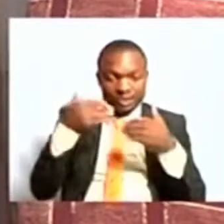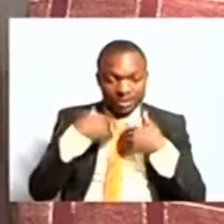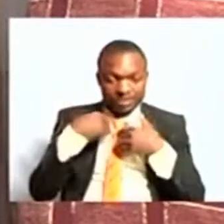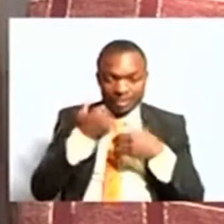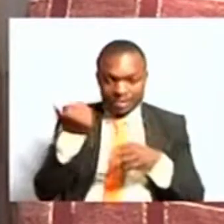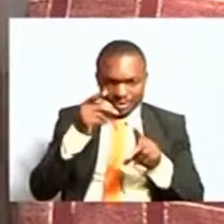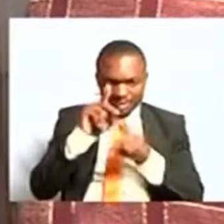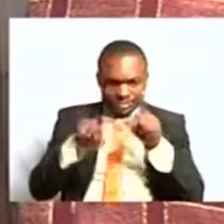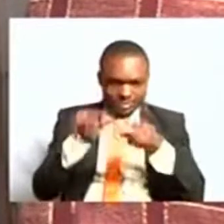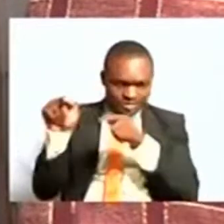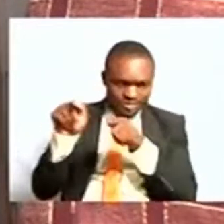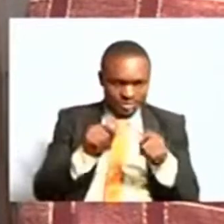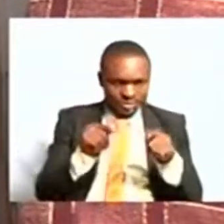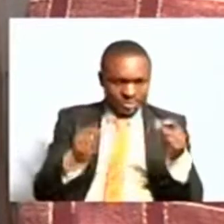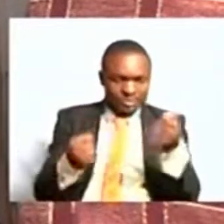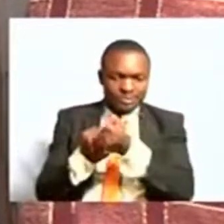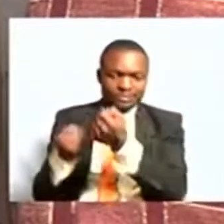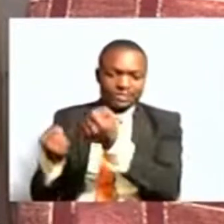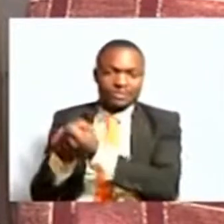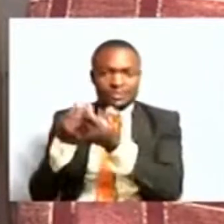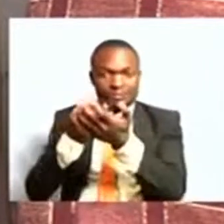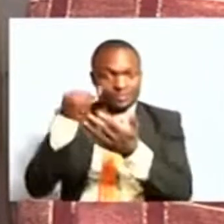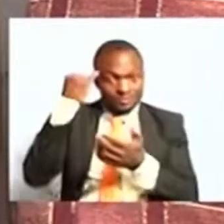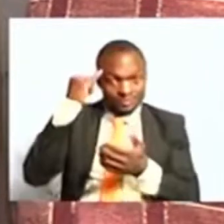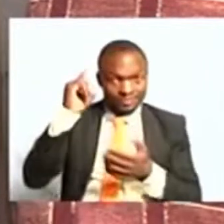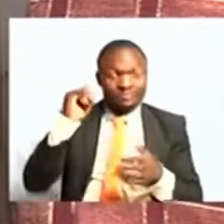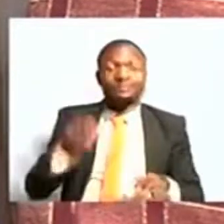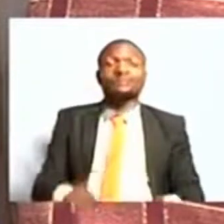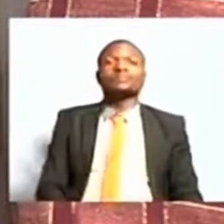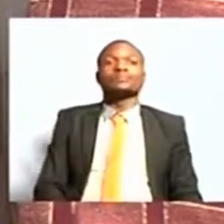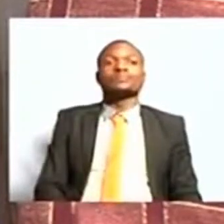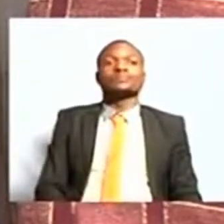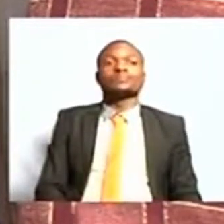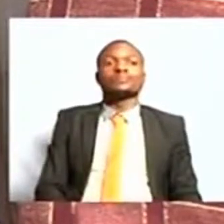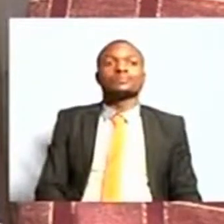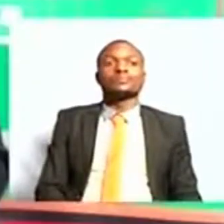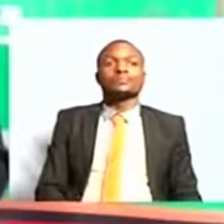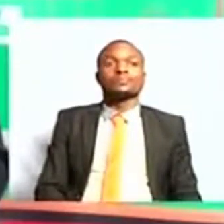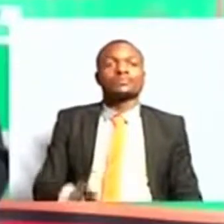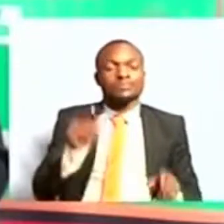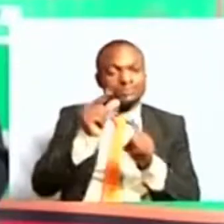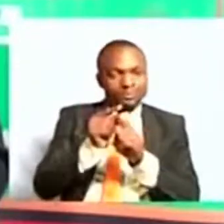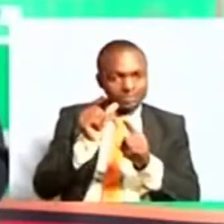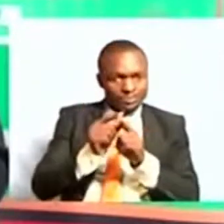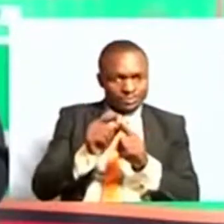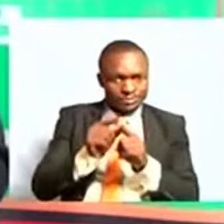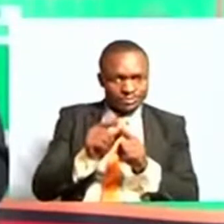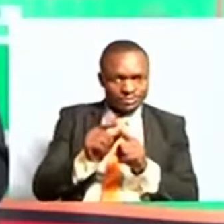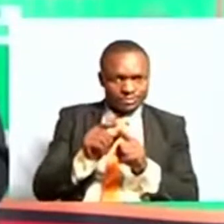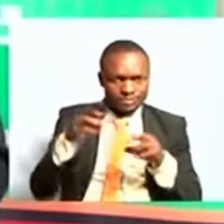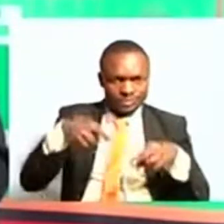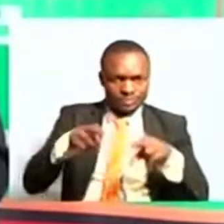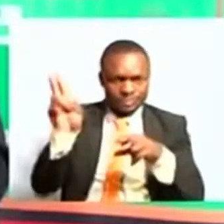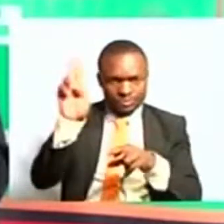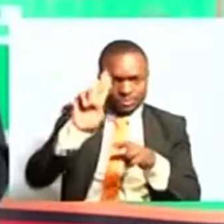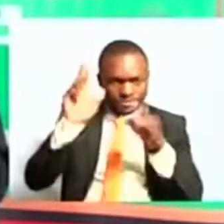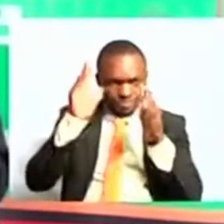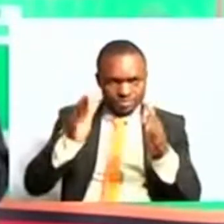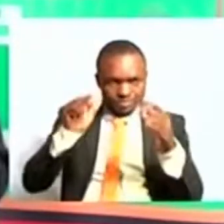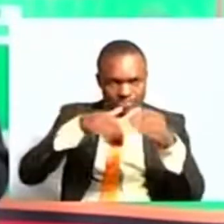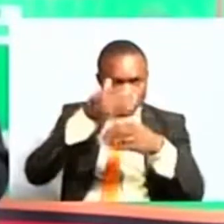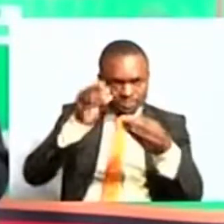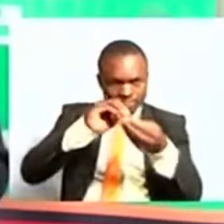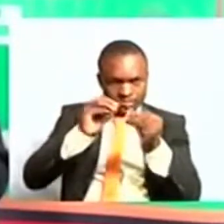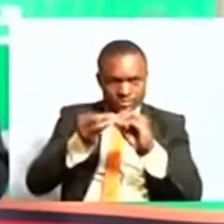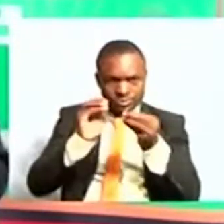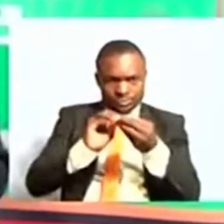board and support this initiative. All right. And what's the word of caution to road users out there for the number of